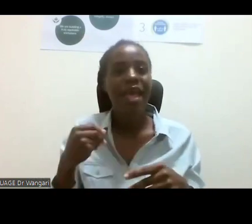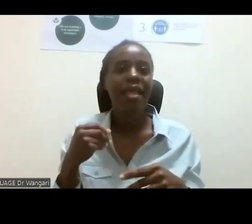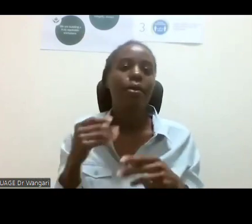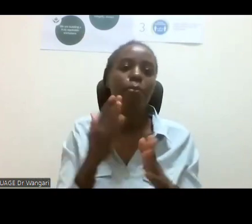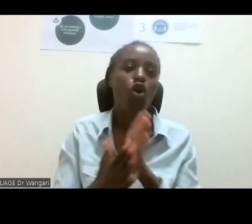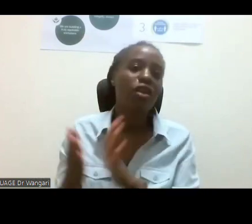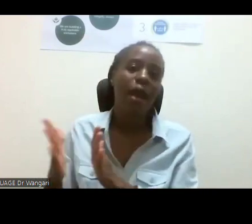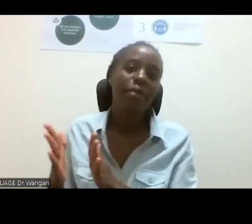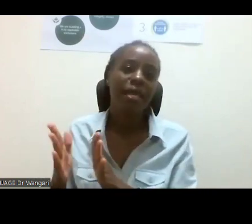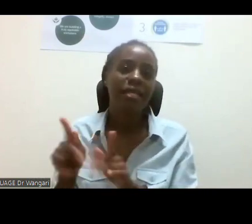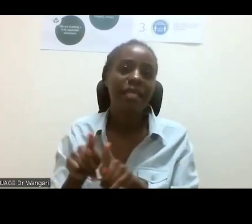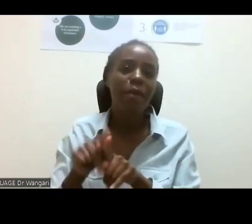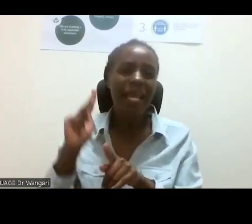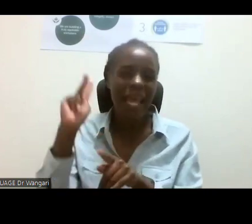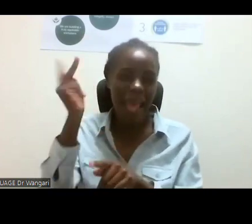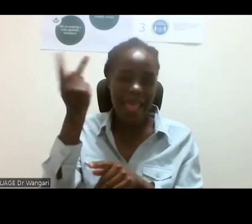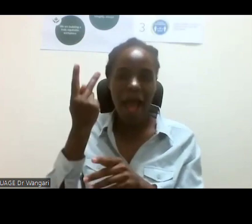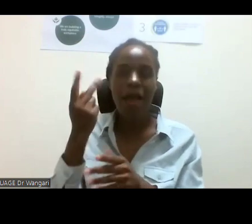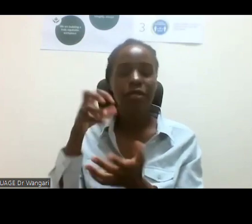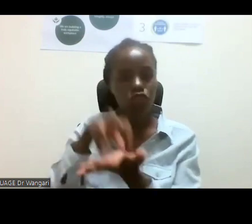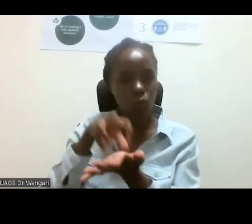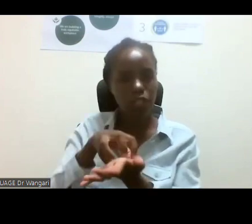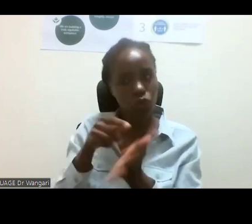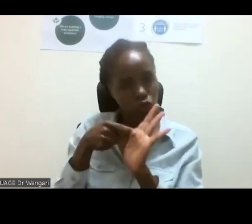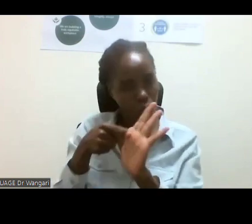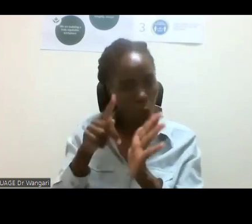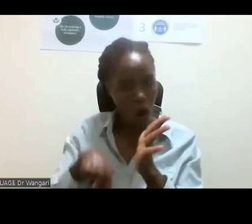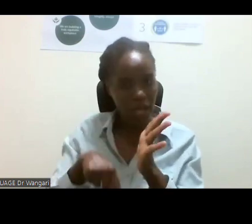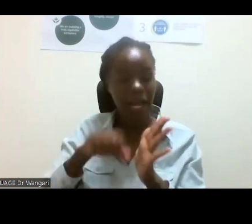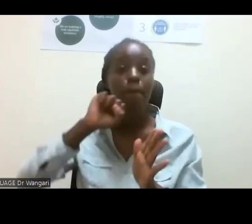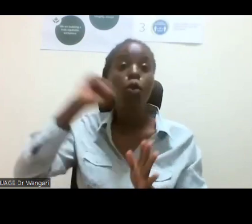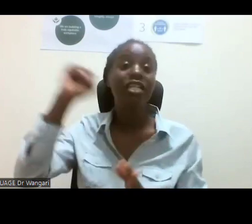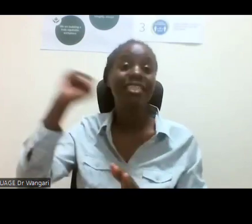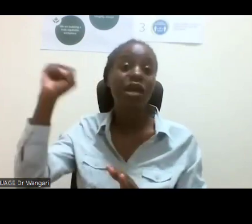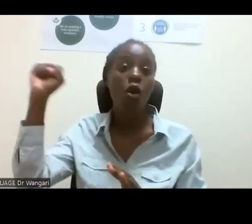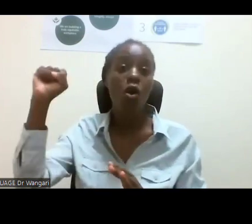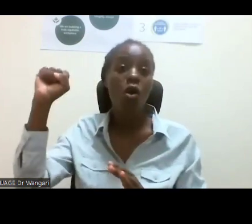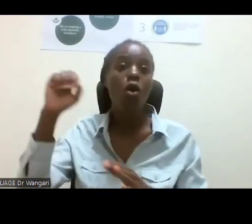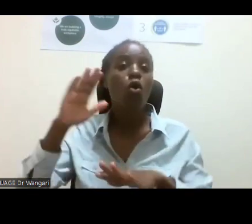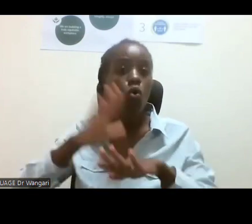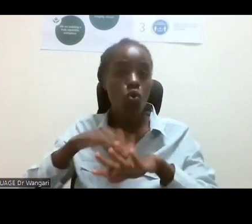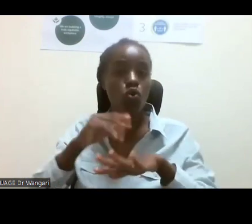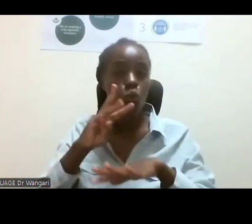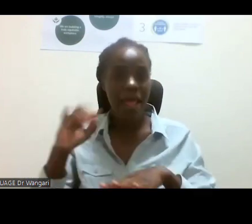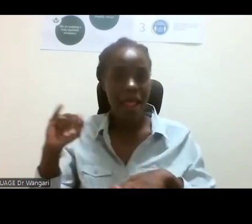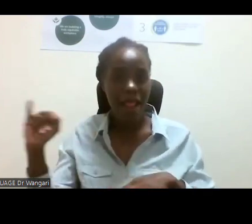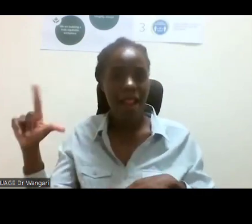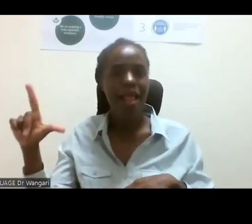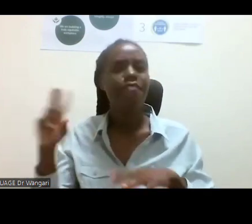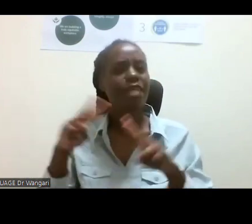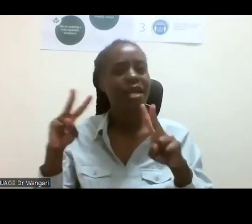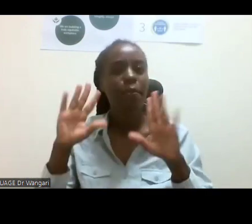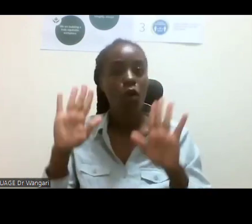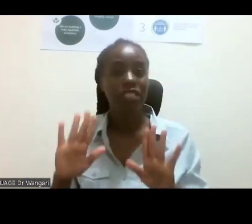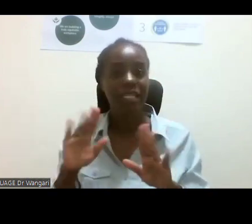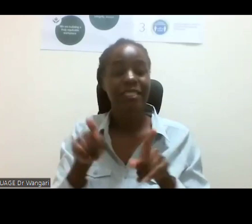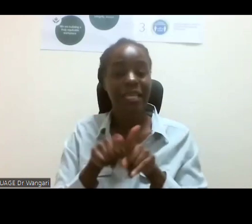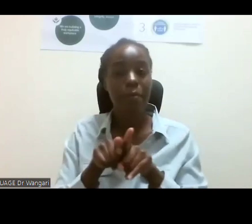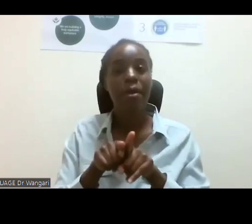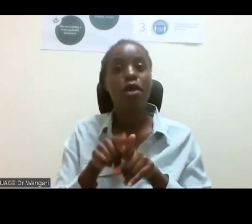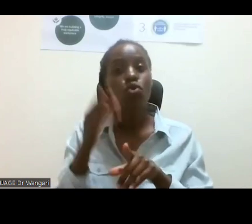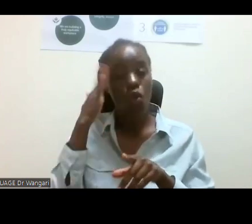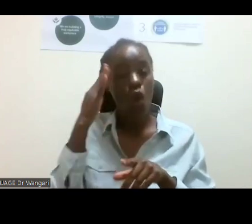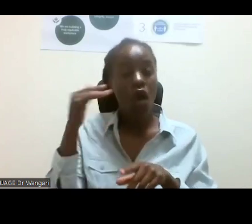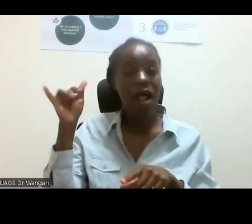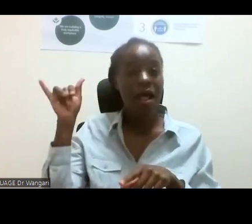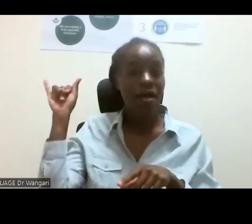shows that political goodwill is very significant to end FGM. Notably, the presidential directive to end FGM by 2022 by the former retired president,